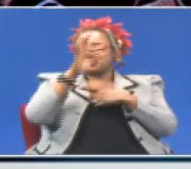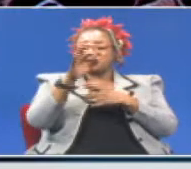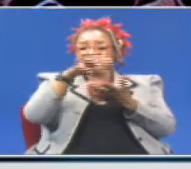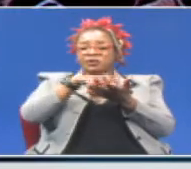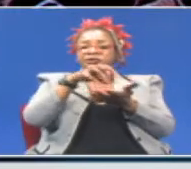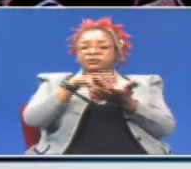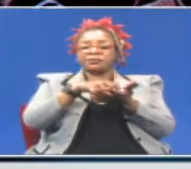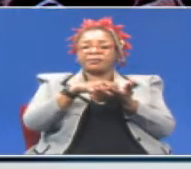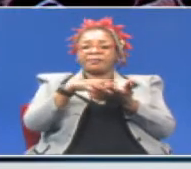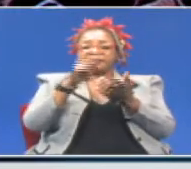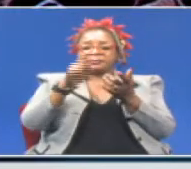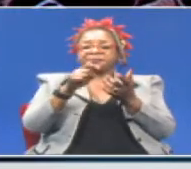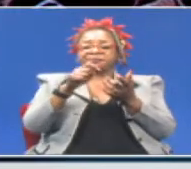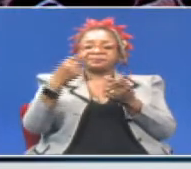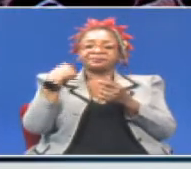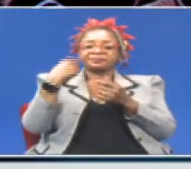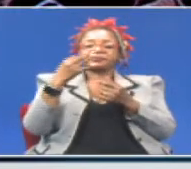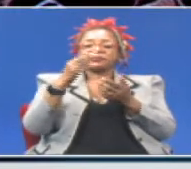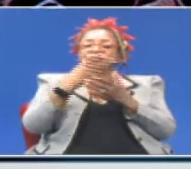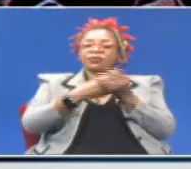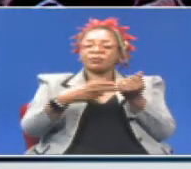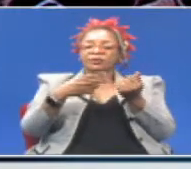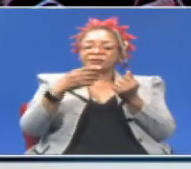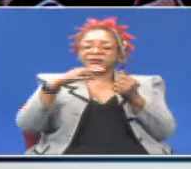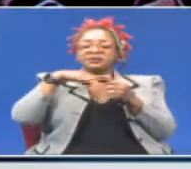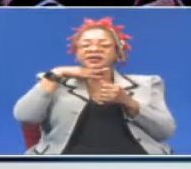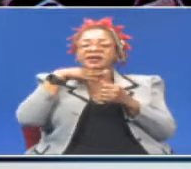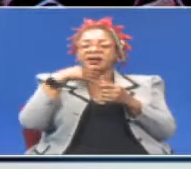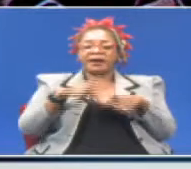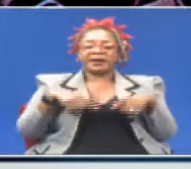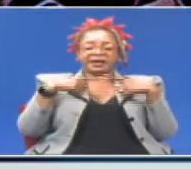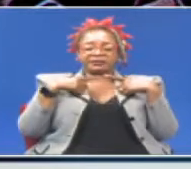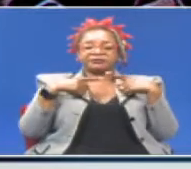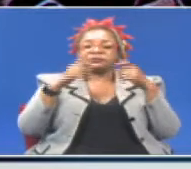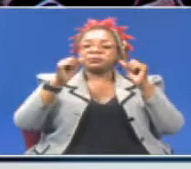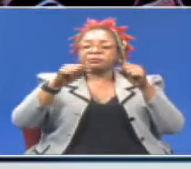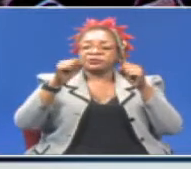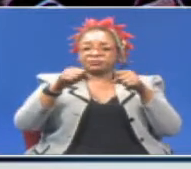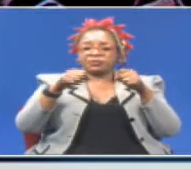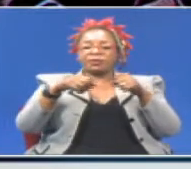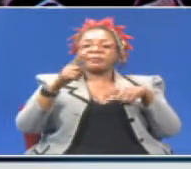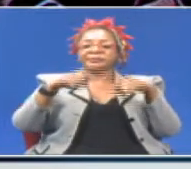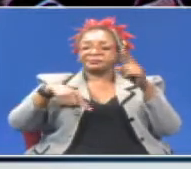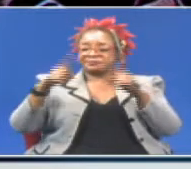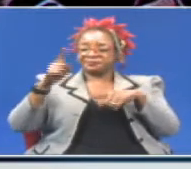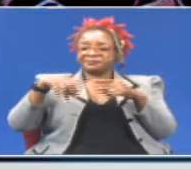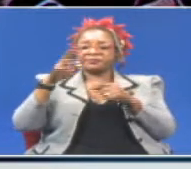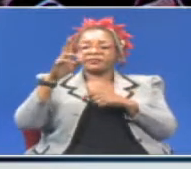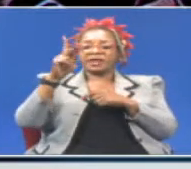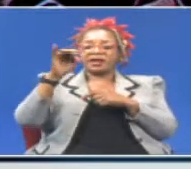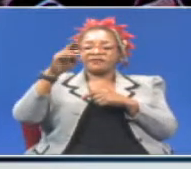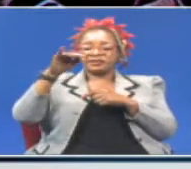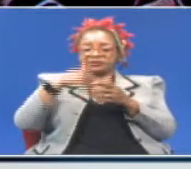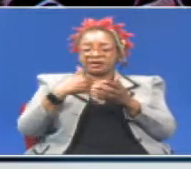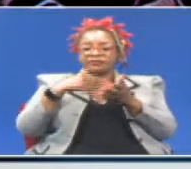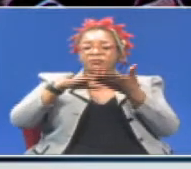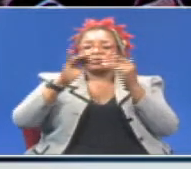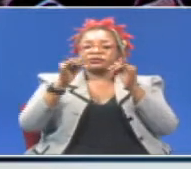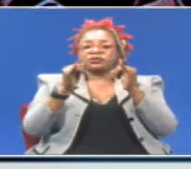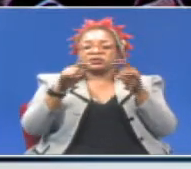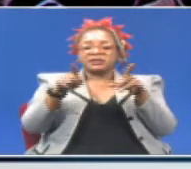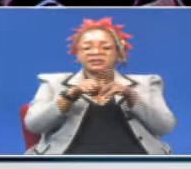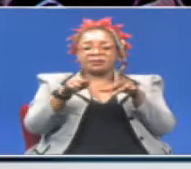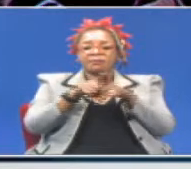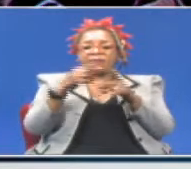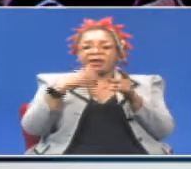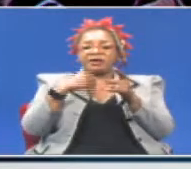officers fearing that the numbers of both the dead and those still alive could rise. NTV's Kevin Mutai also reports that the